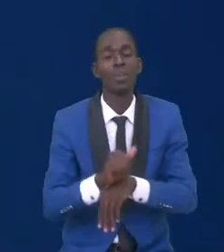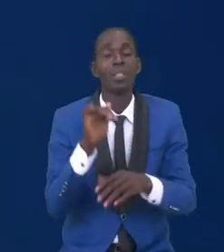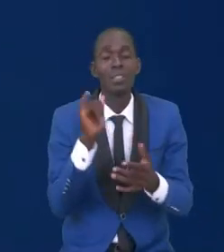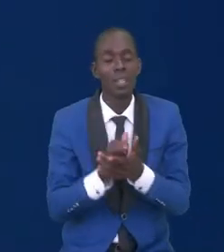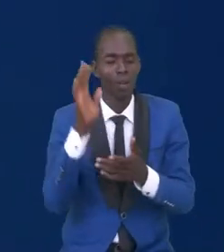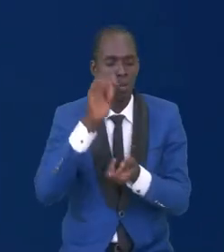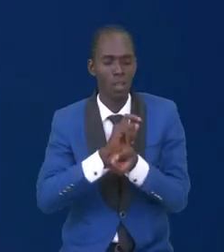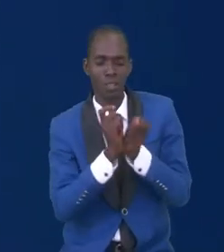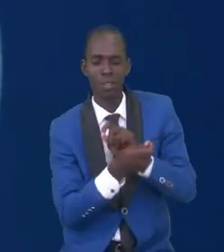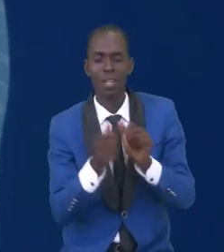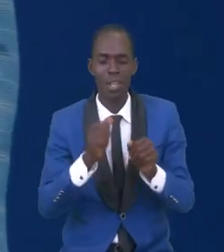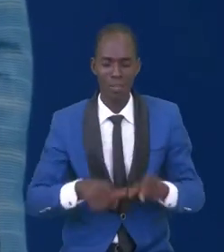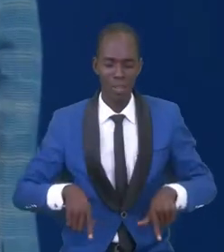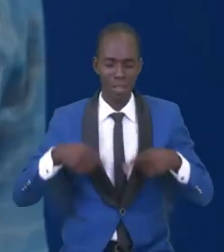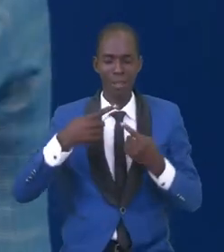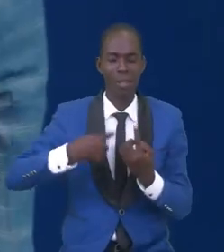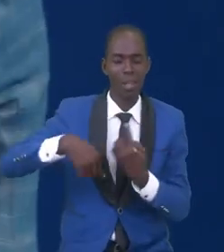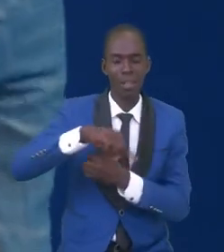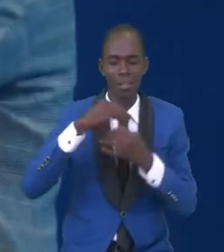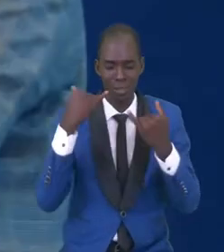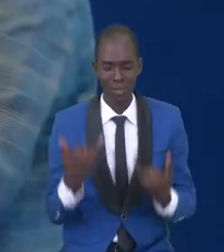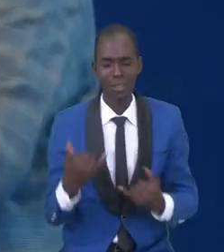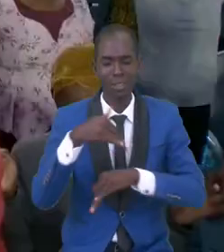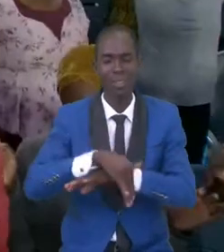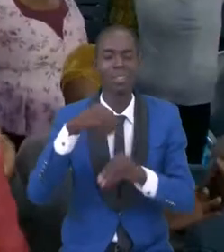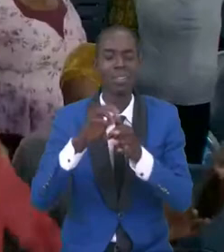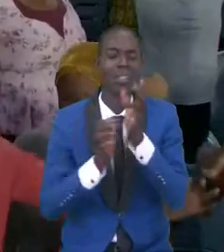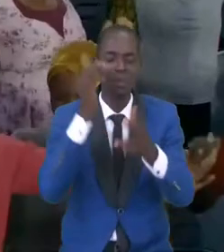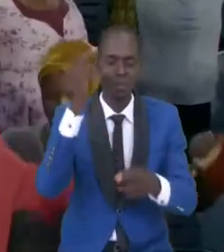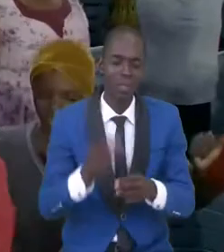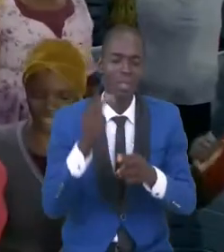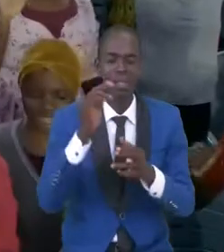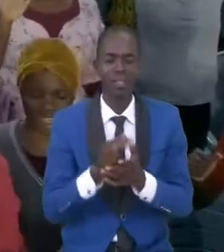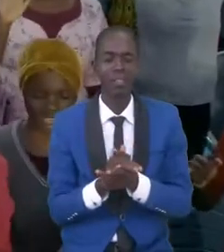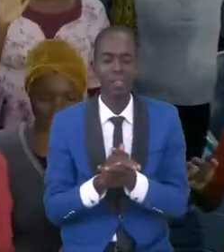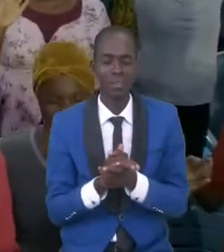every life around tonight in Jesus' name. Amen.